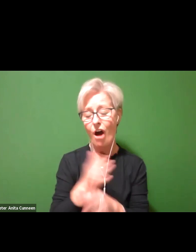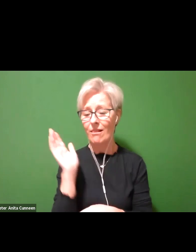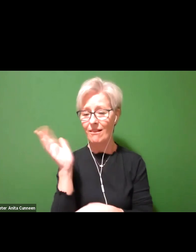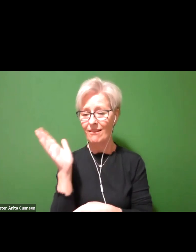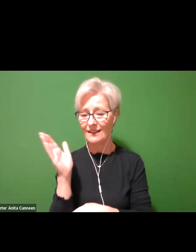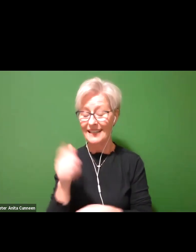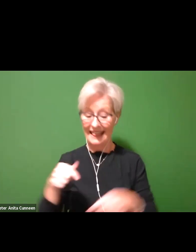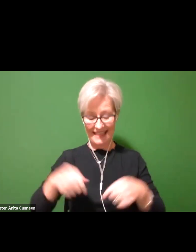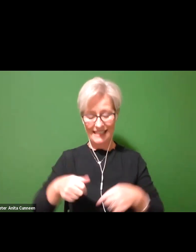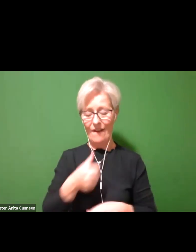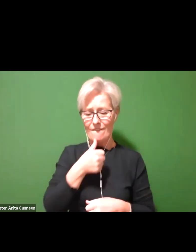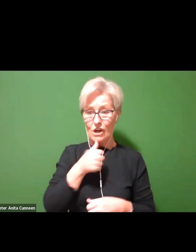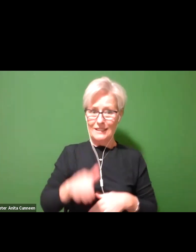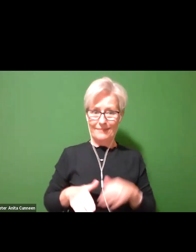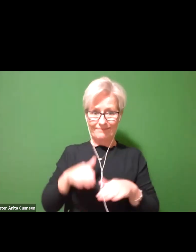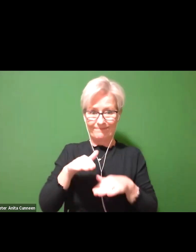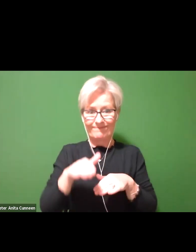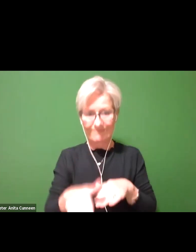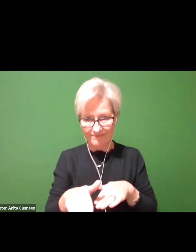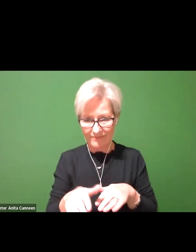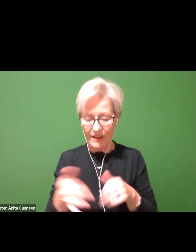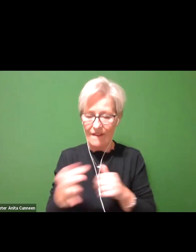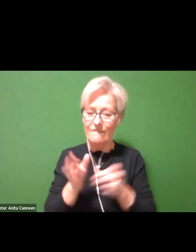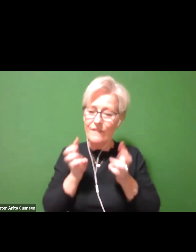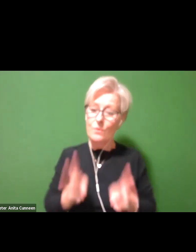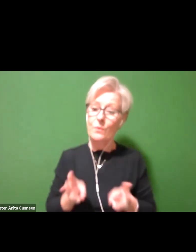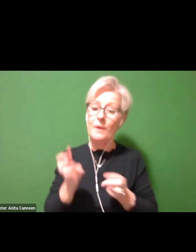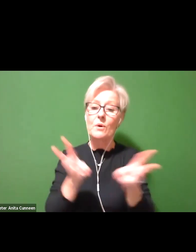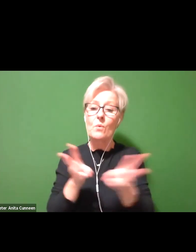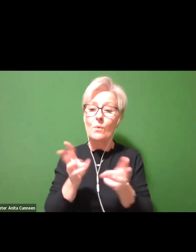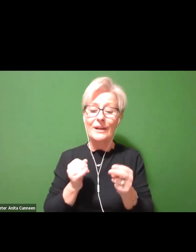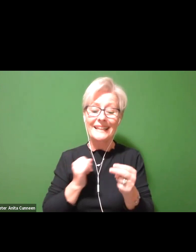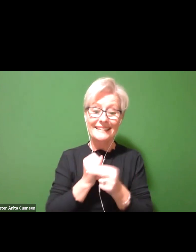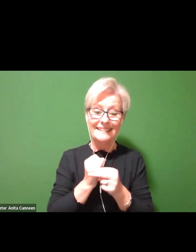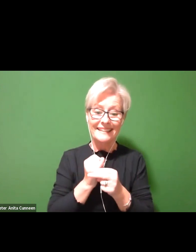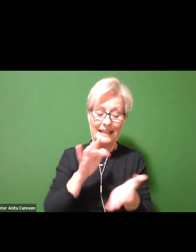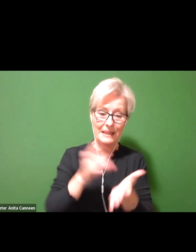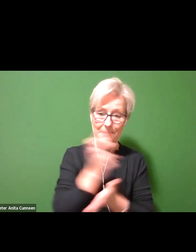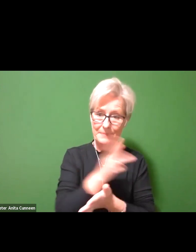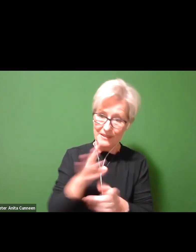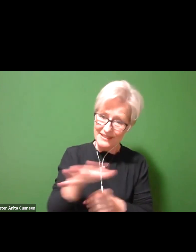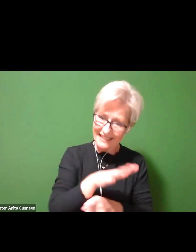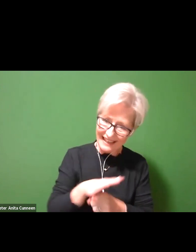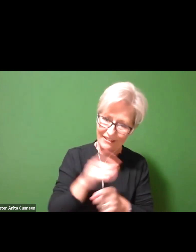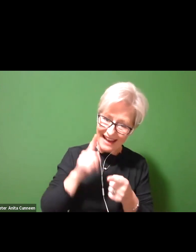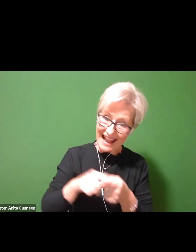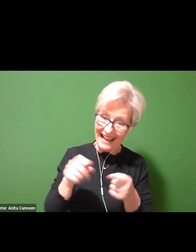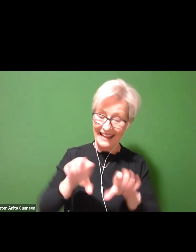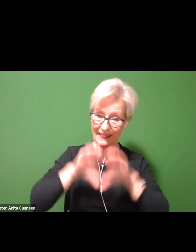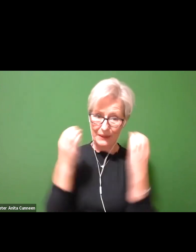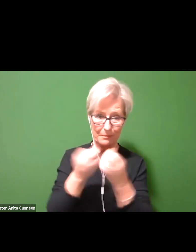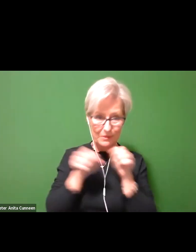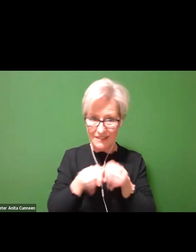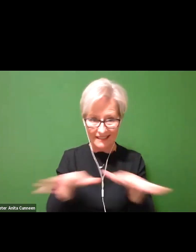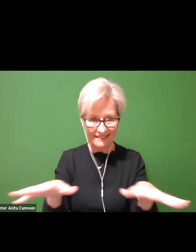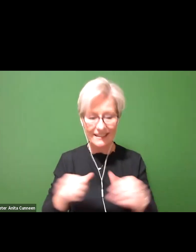for women both working within Midwest Community Healthcare and the wider Midwest community. All of our experiences will be